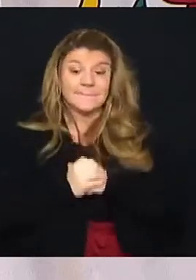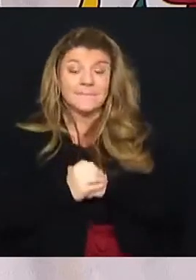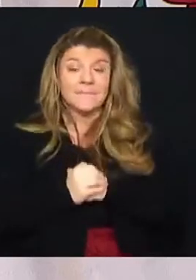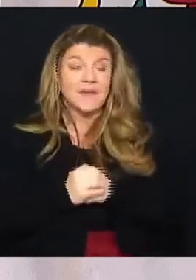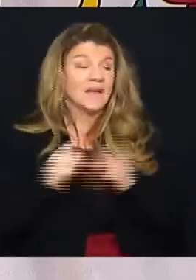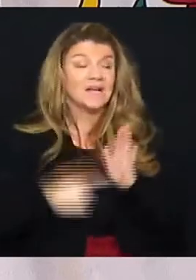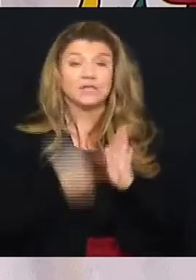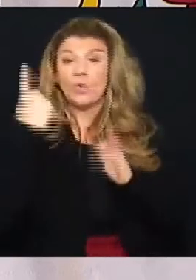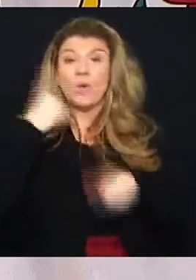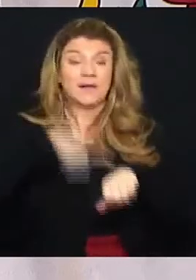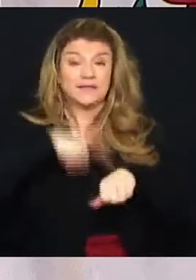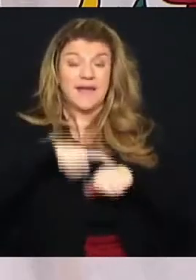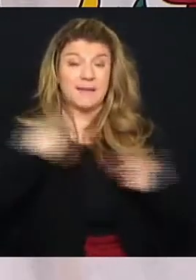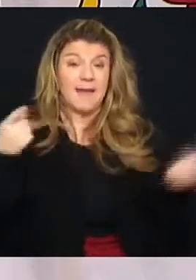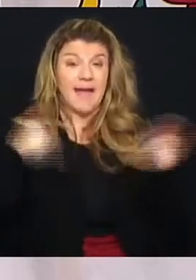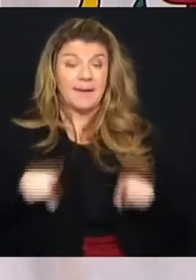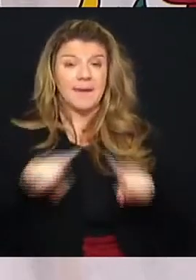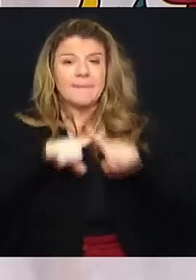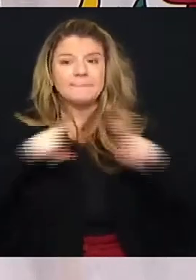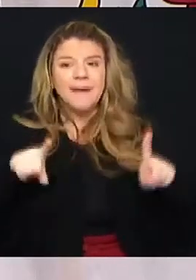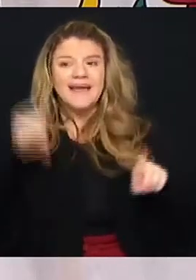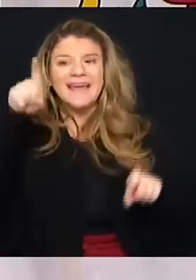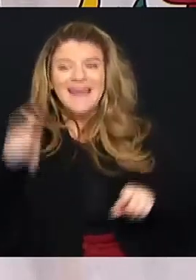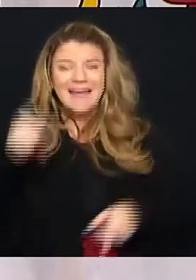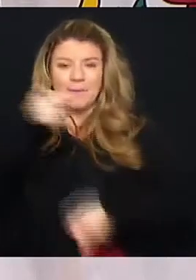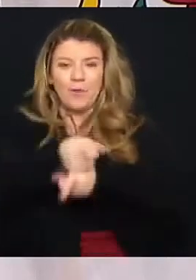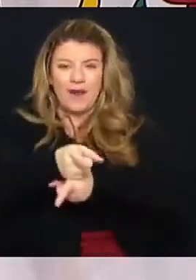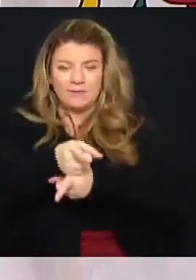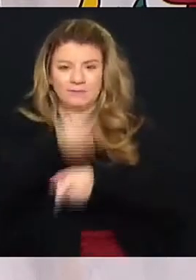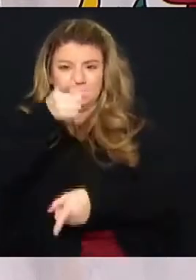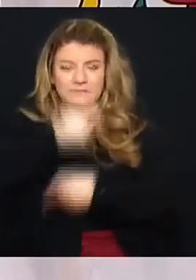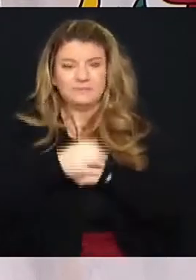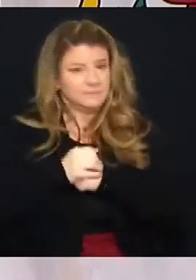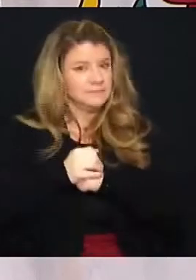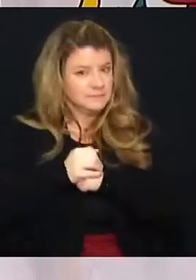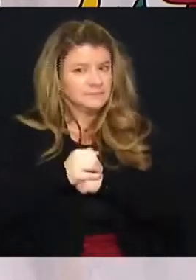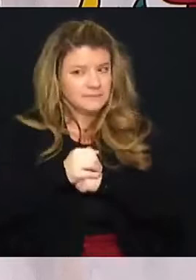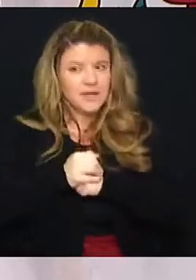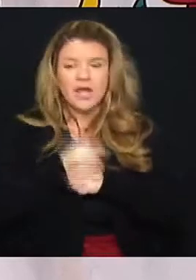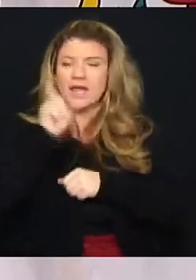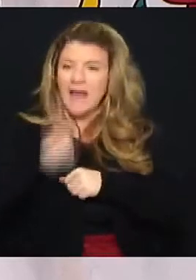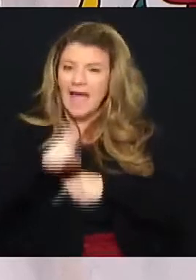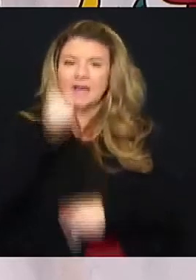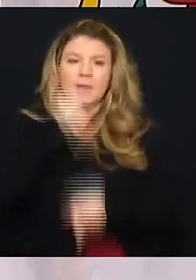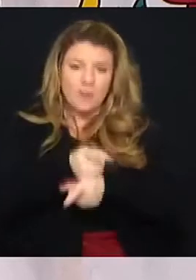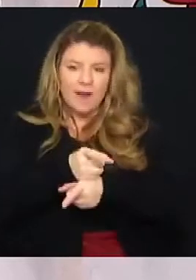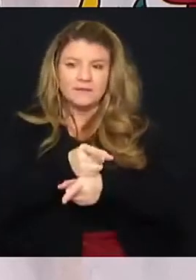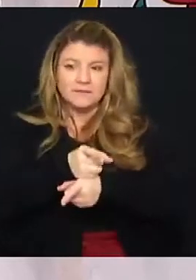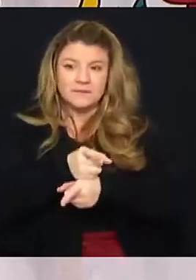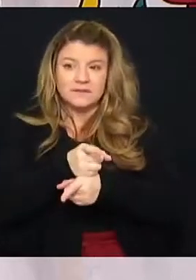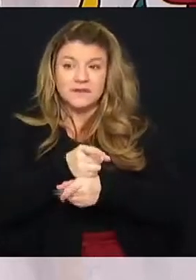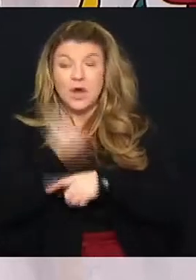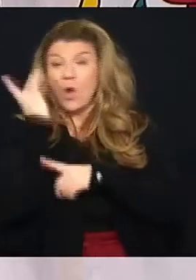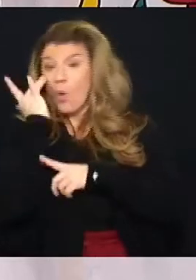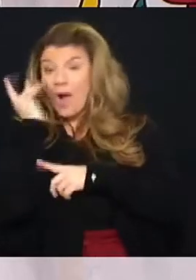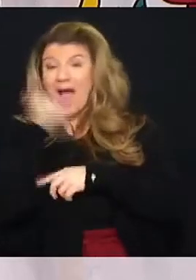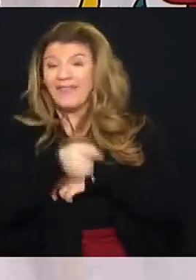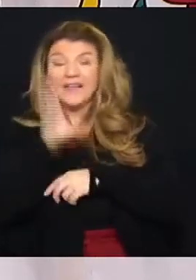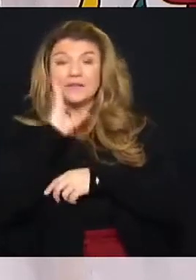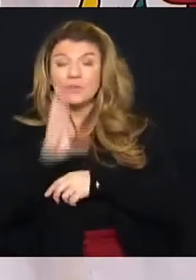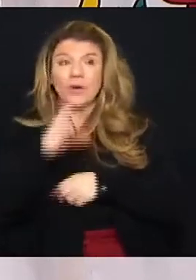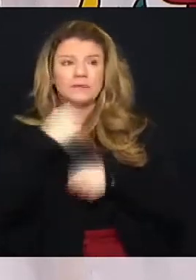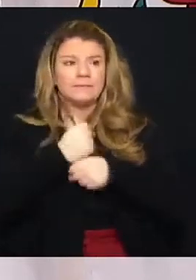deal, but you had to get it right. You had to absolutely get it right, because this will shape